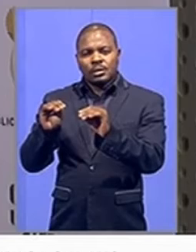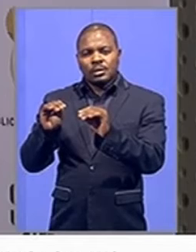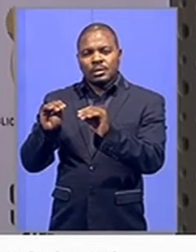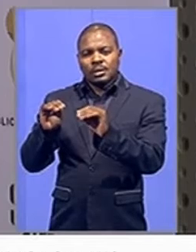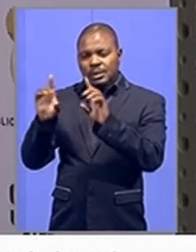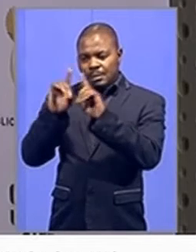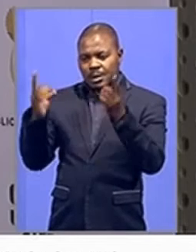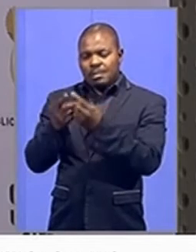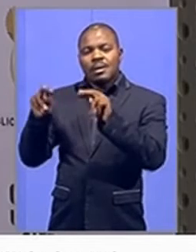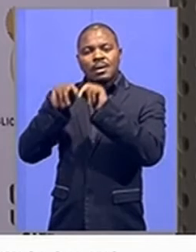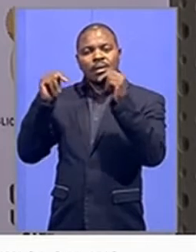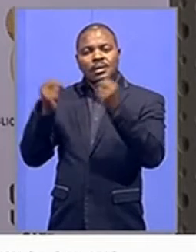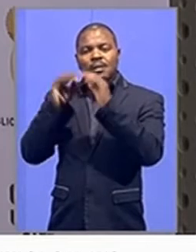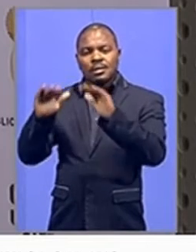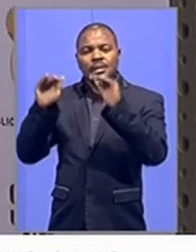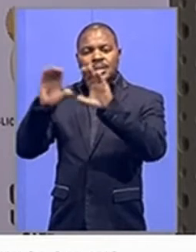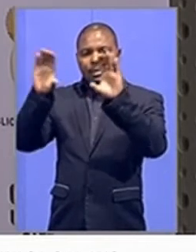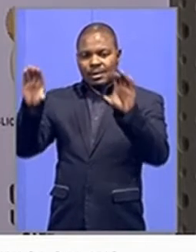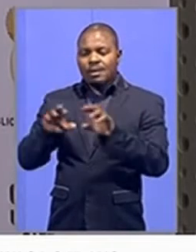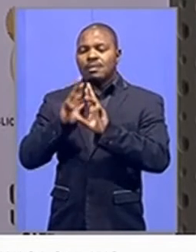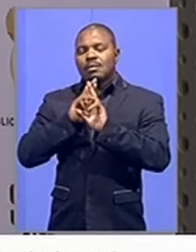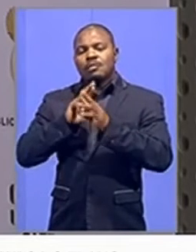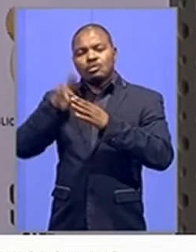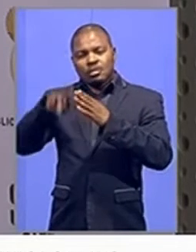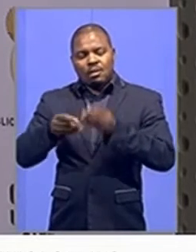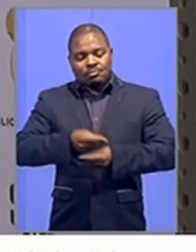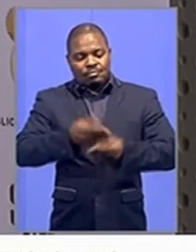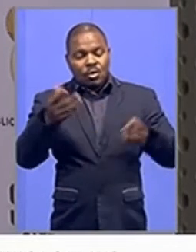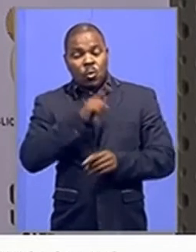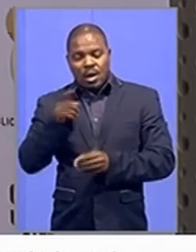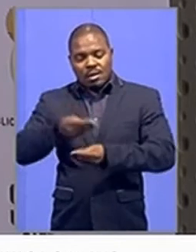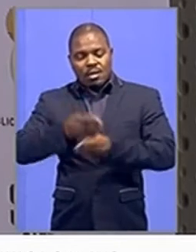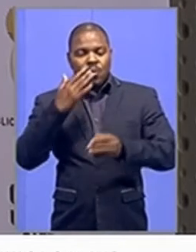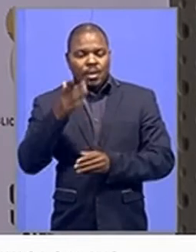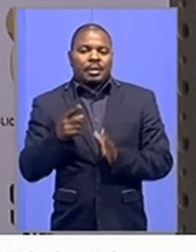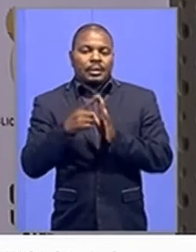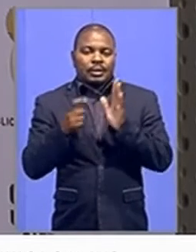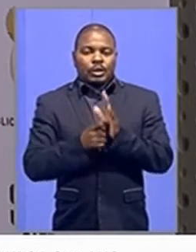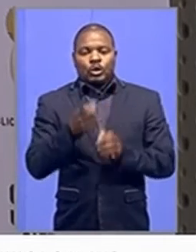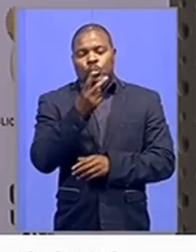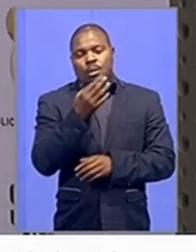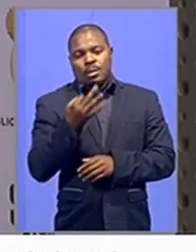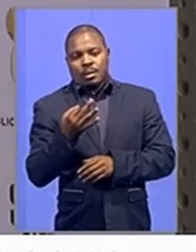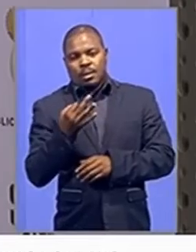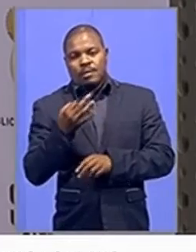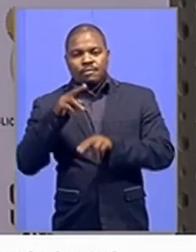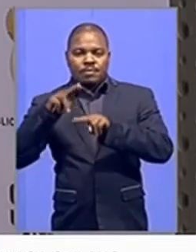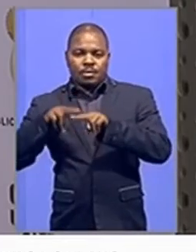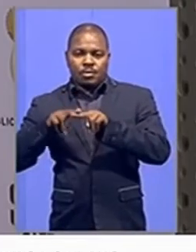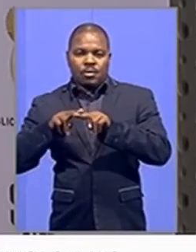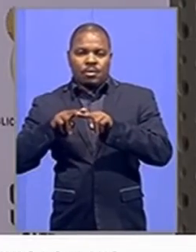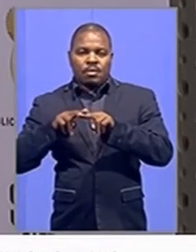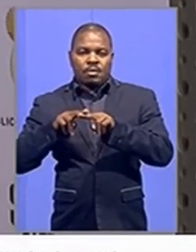Education National Senior Certificate results, which are expected to be released on the 23rd of